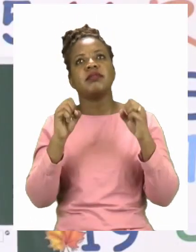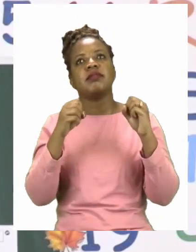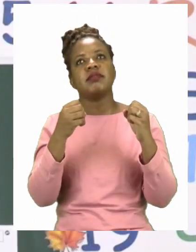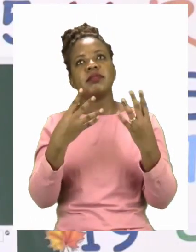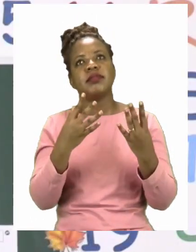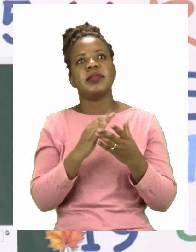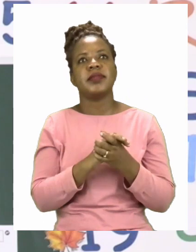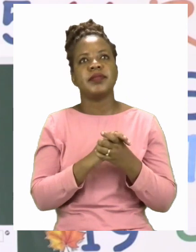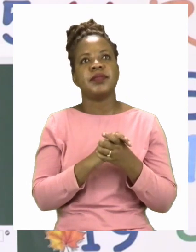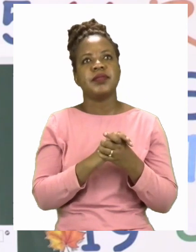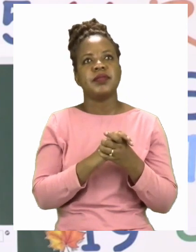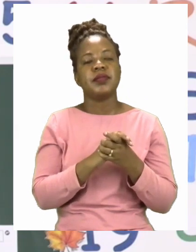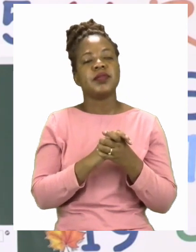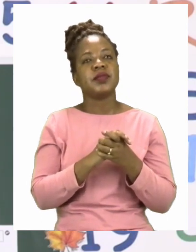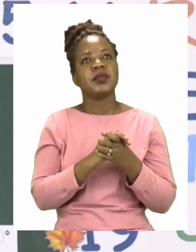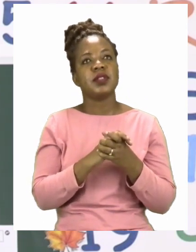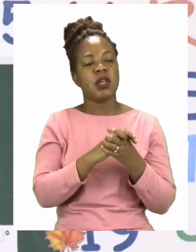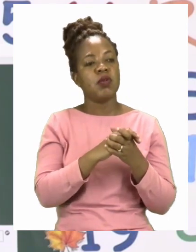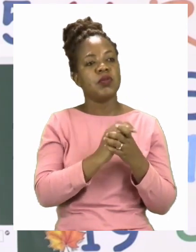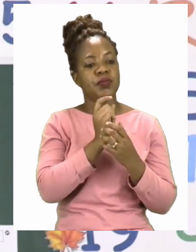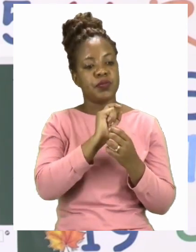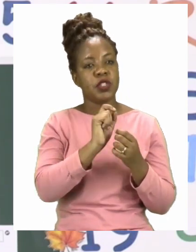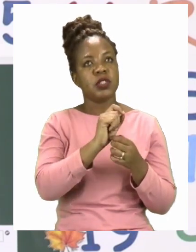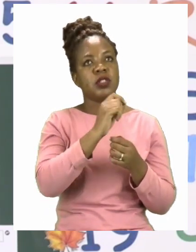will start with 40